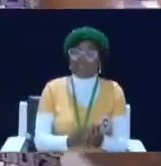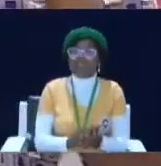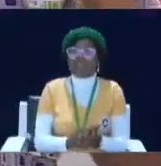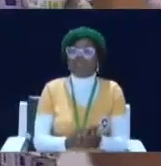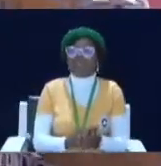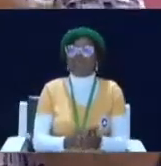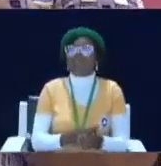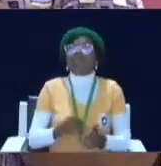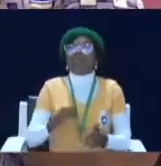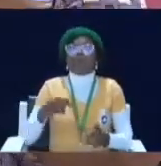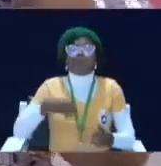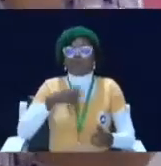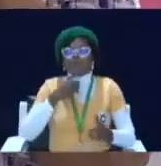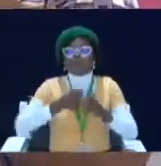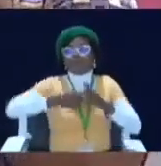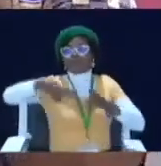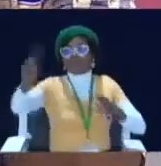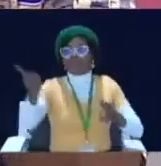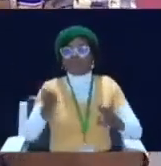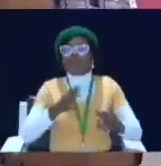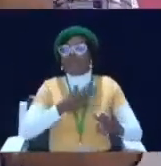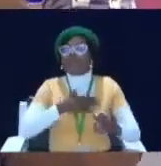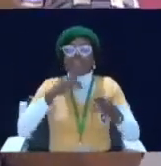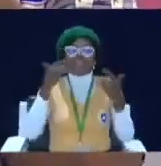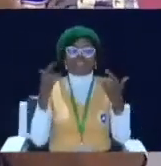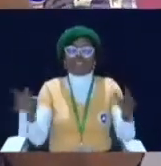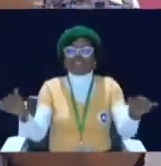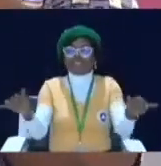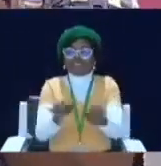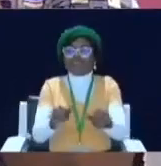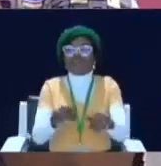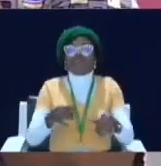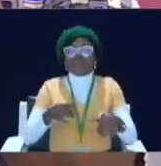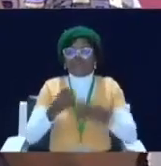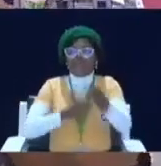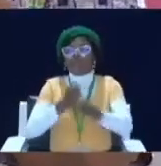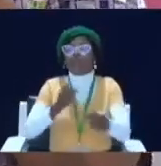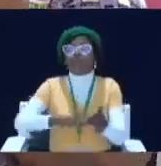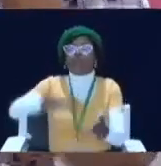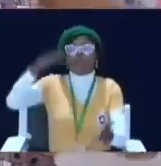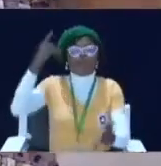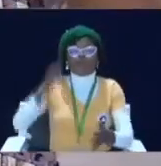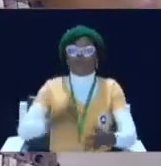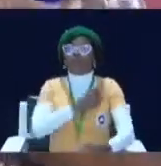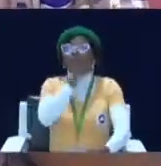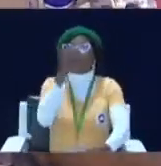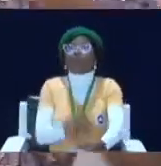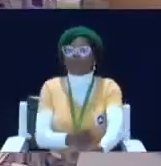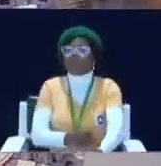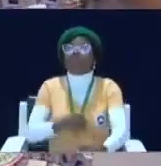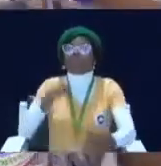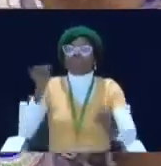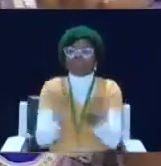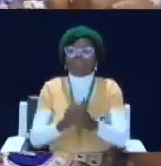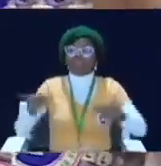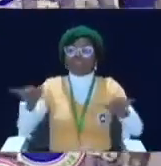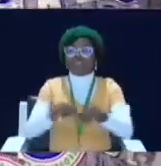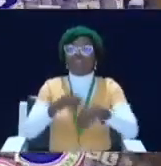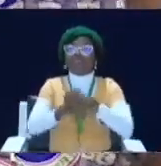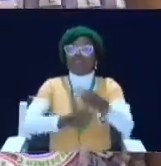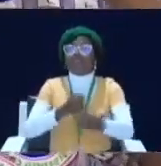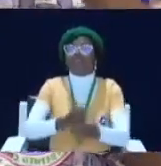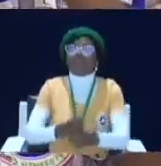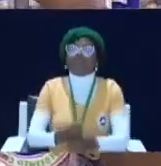broken and we've escaped. That same year, I took him to the glory of God. And the week after